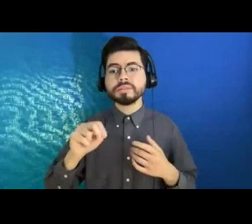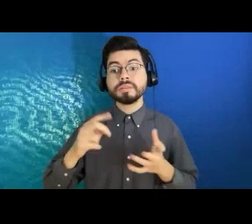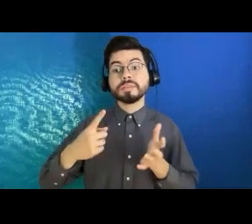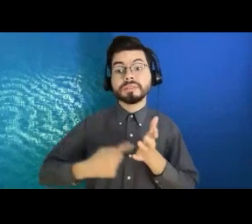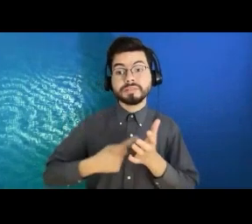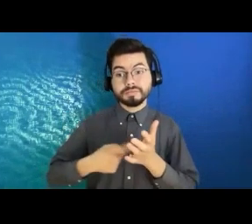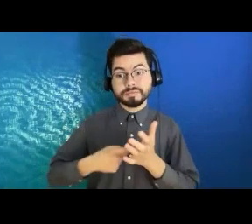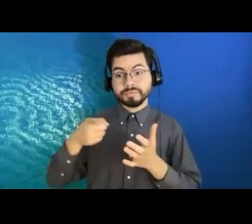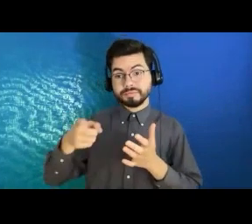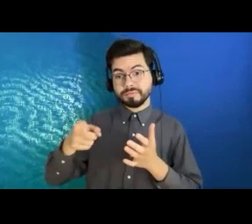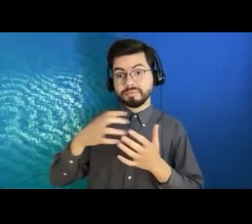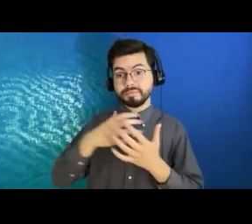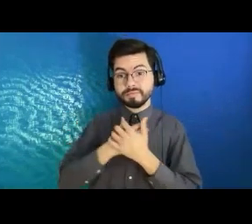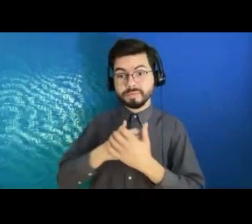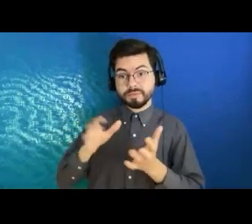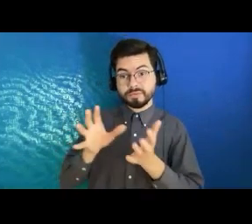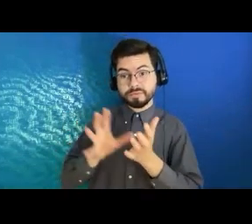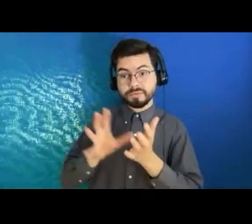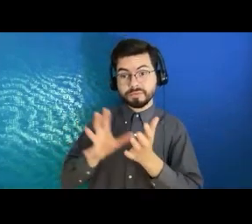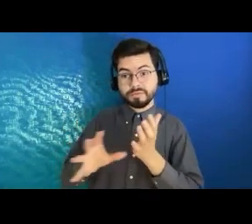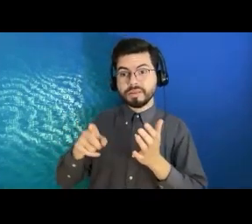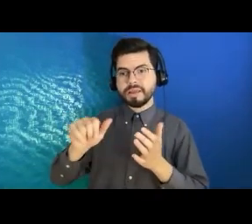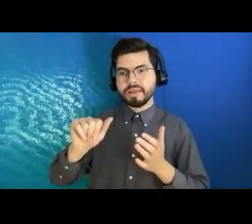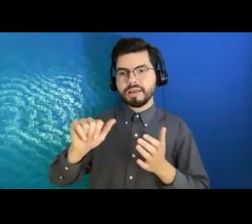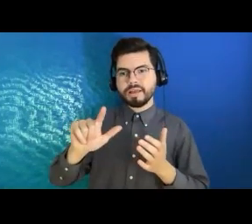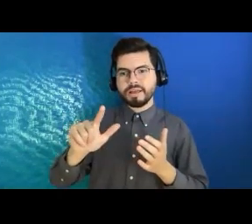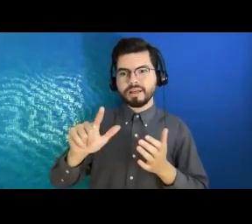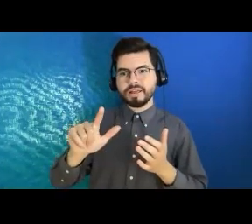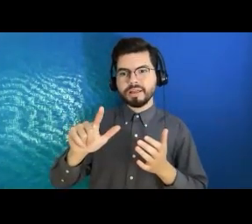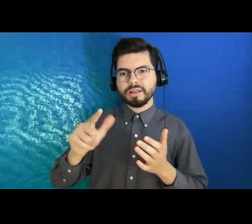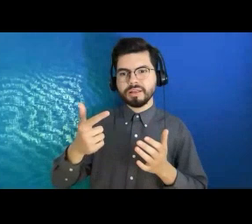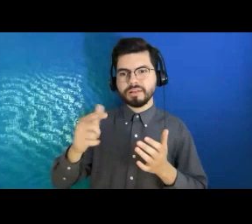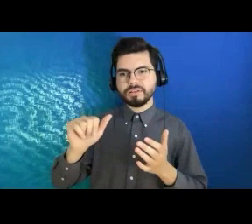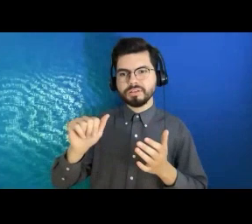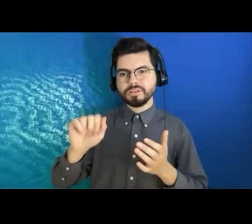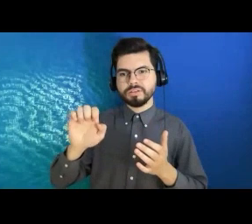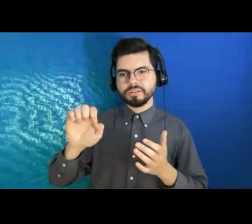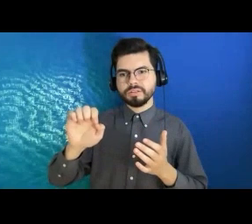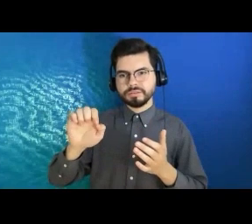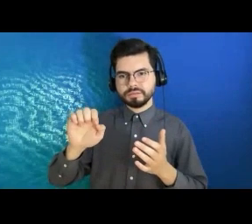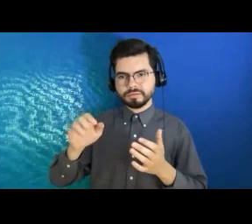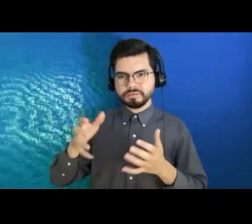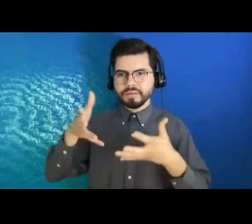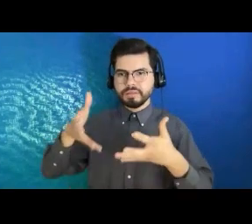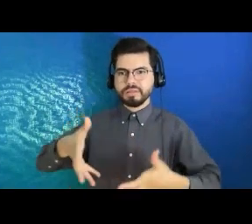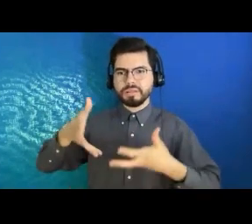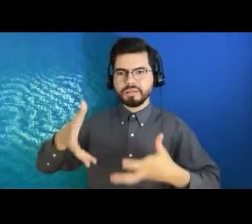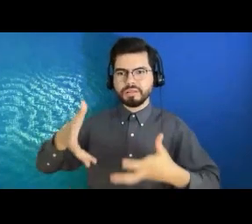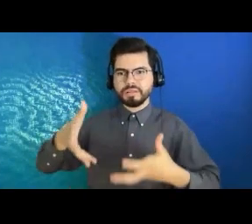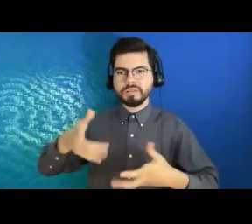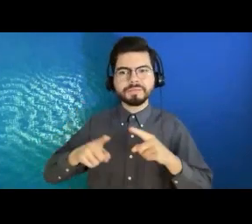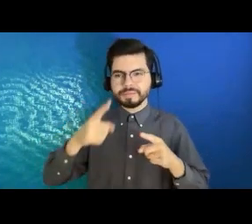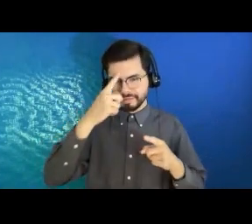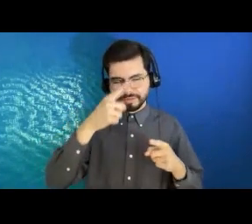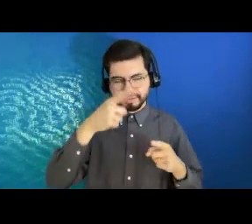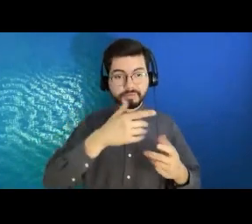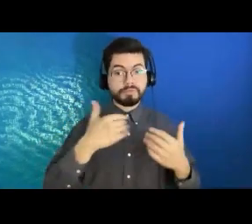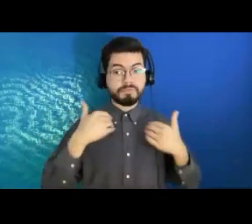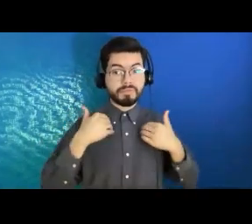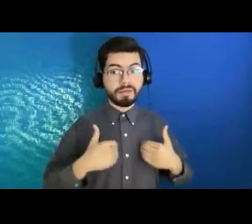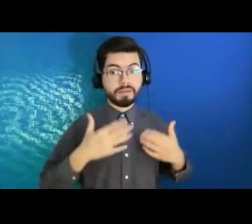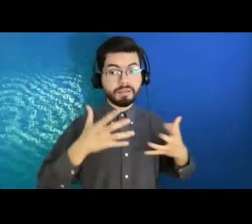they're actually going out and consuming it. I think it's when there's carcasses in water, and that's where they're getting the algae. The soil type, they actually do go